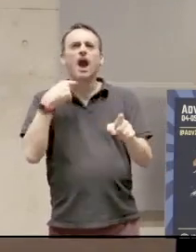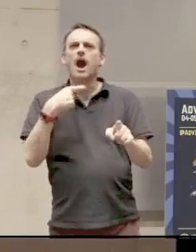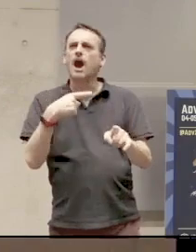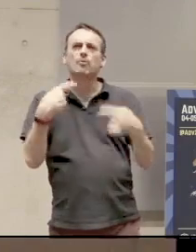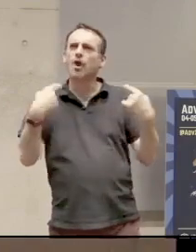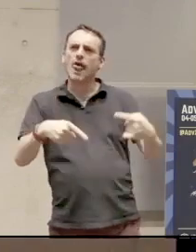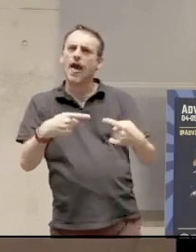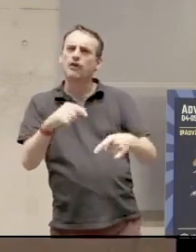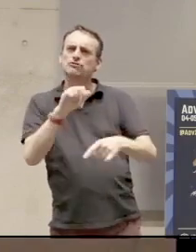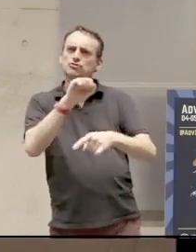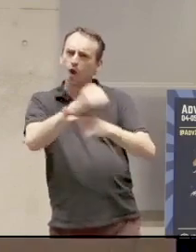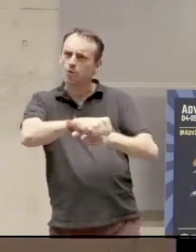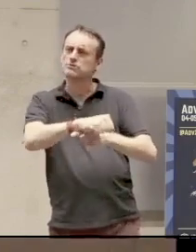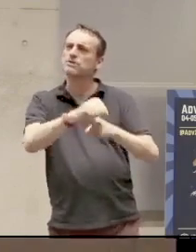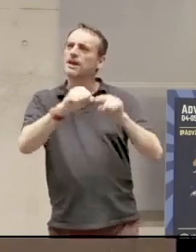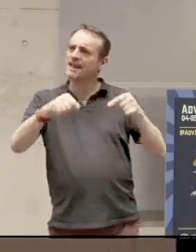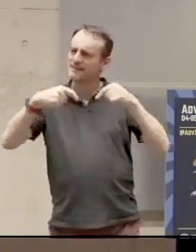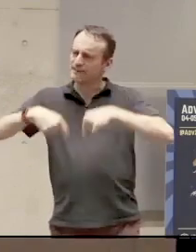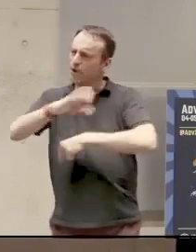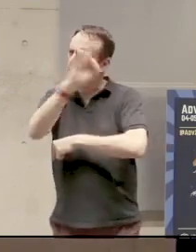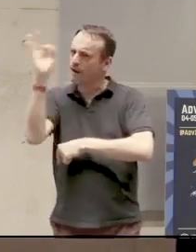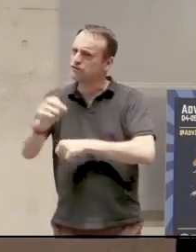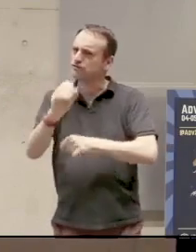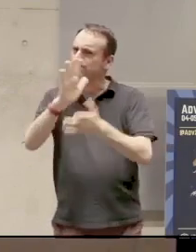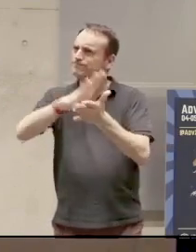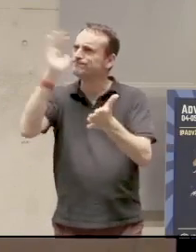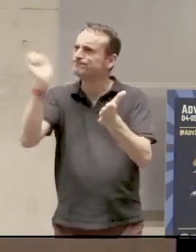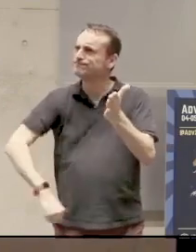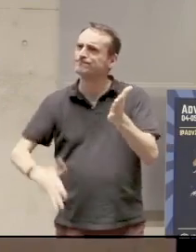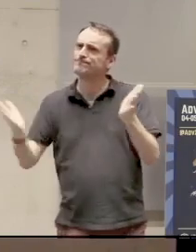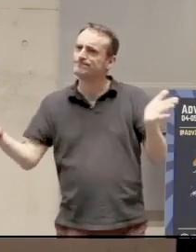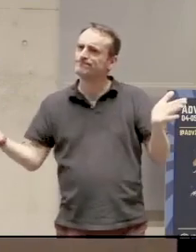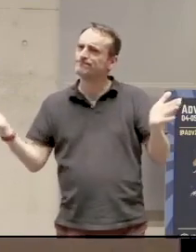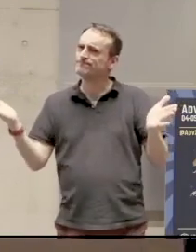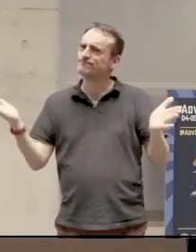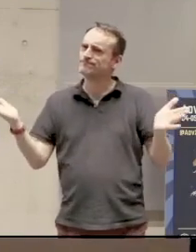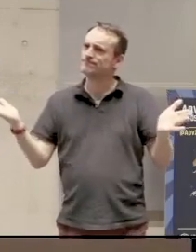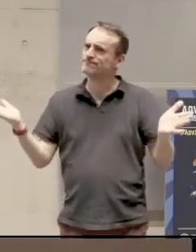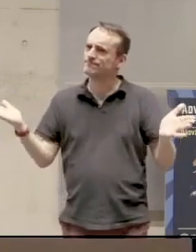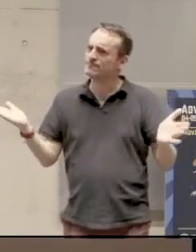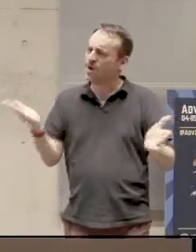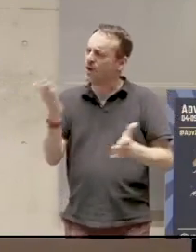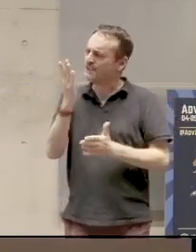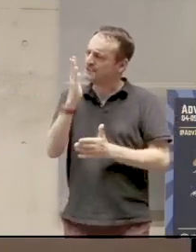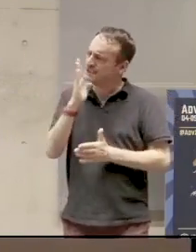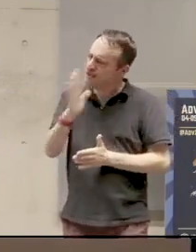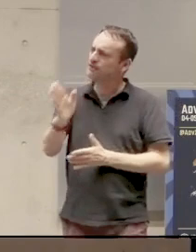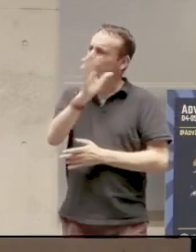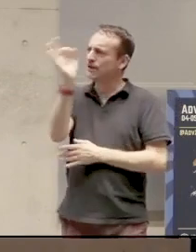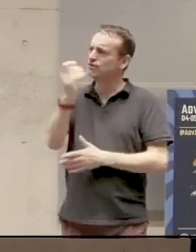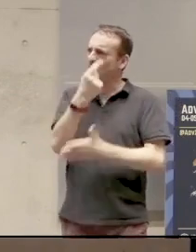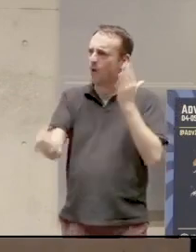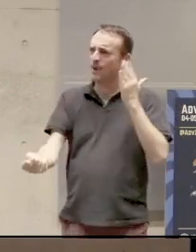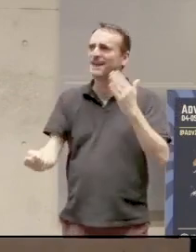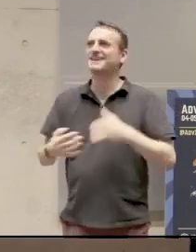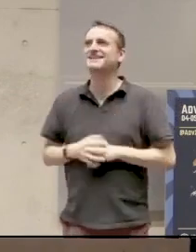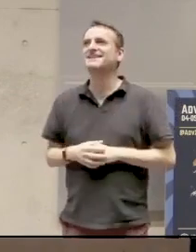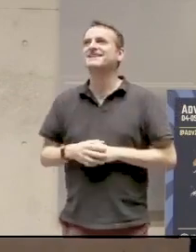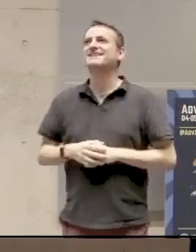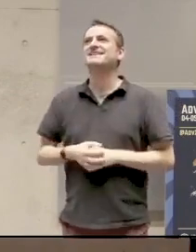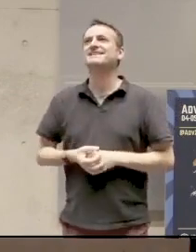I veto this question unless you have another answer to give. Any more questions? We've got a hand.